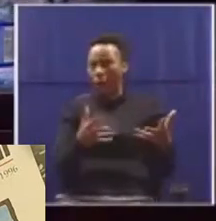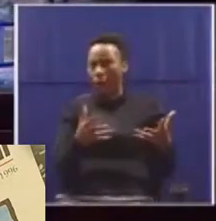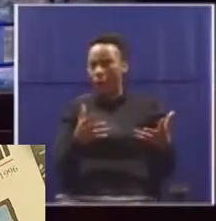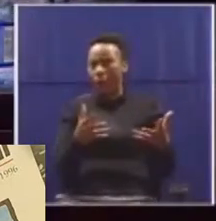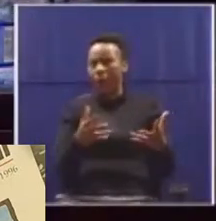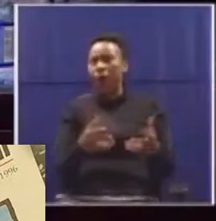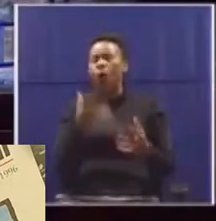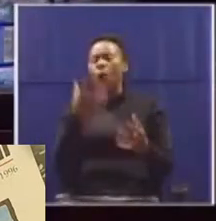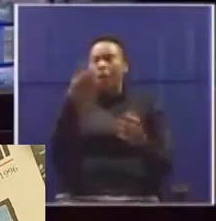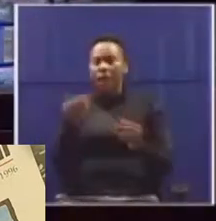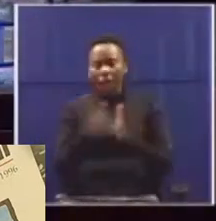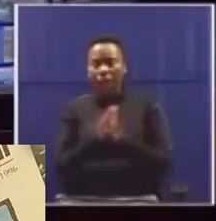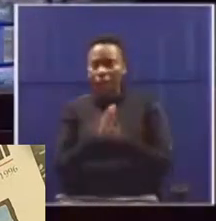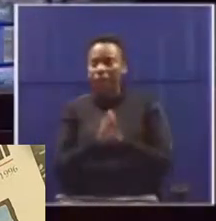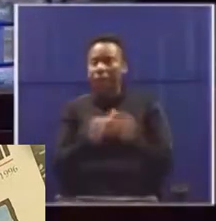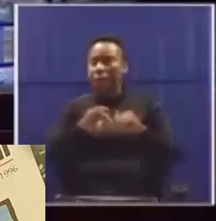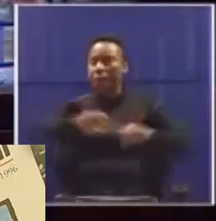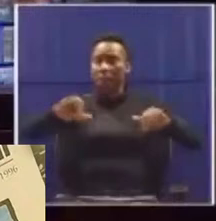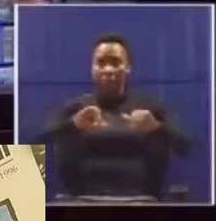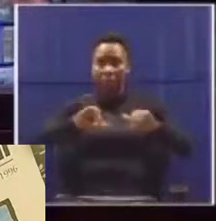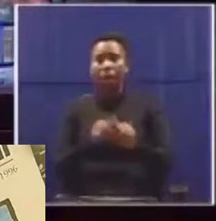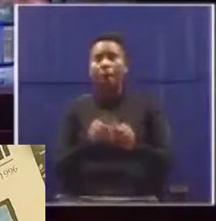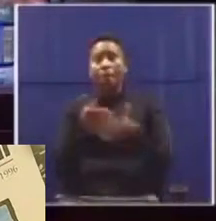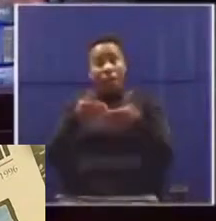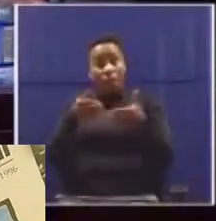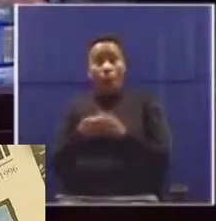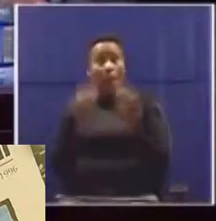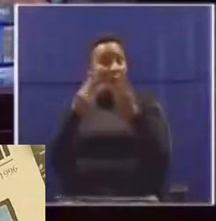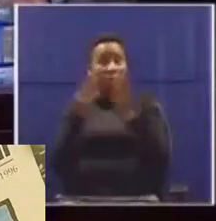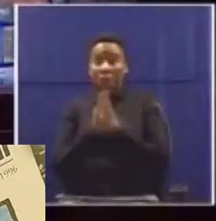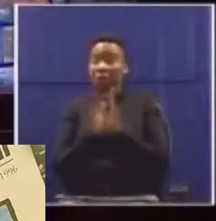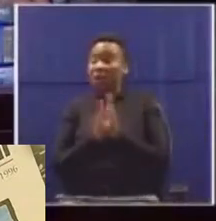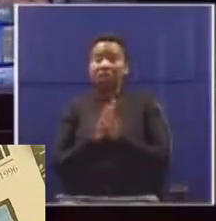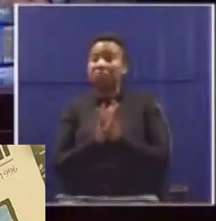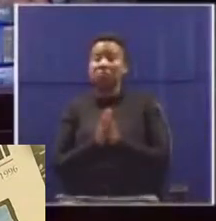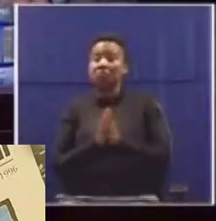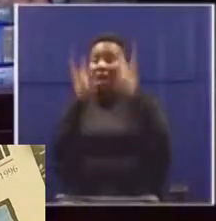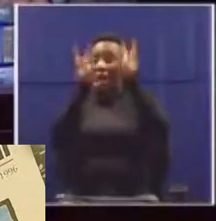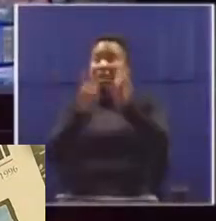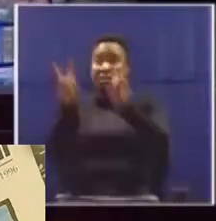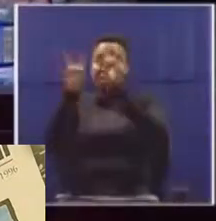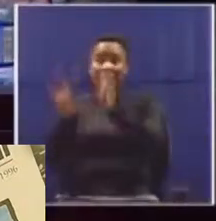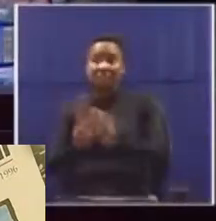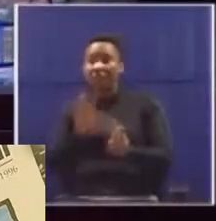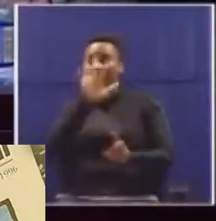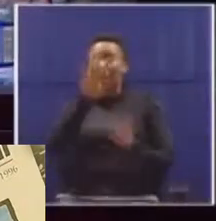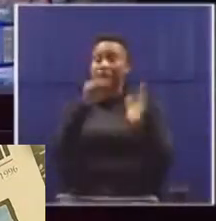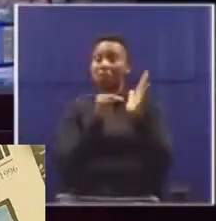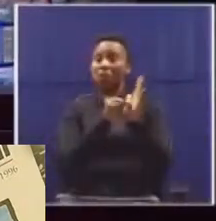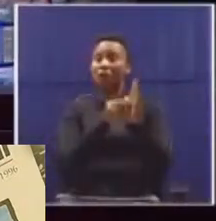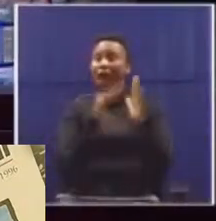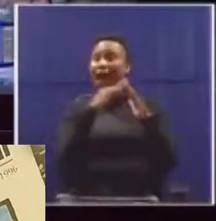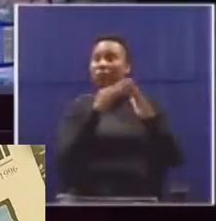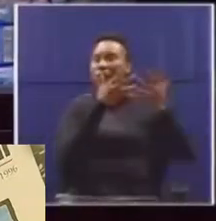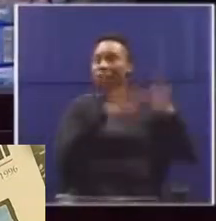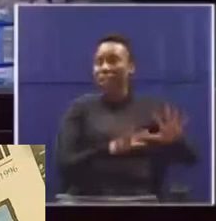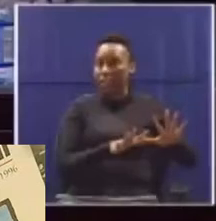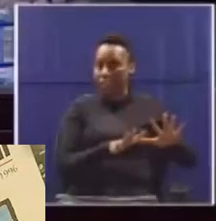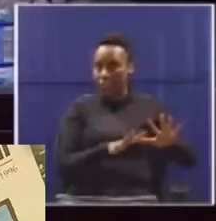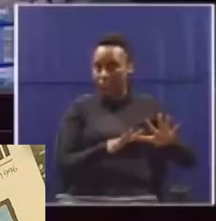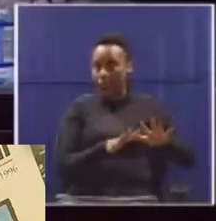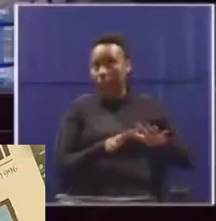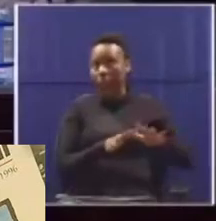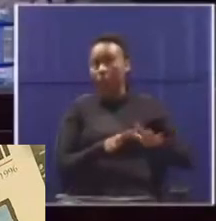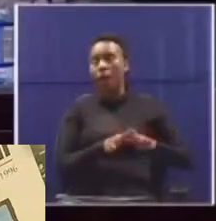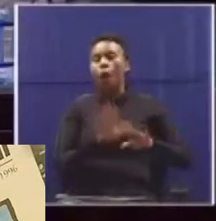white minority regimes only erective only electrified five million households in excess